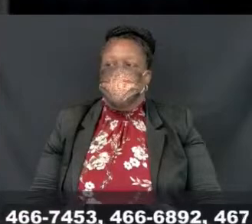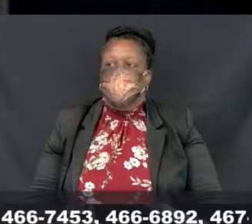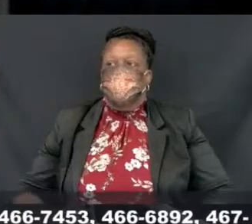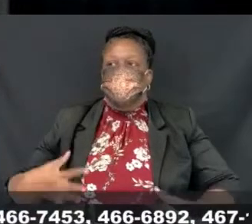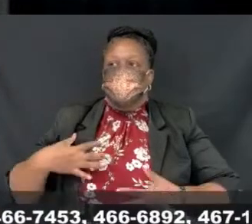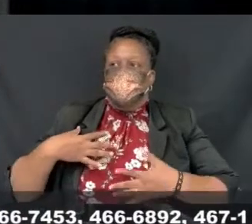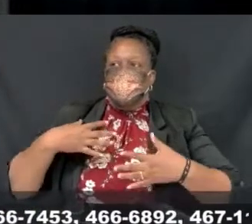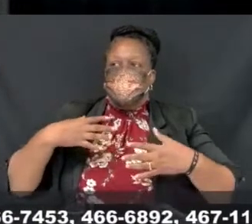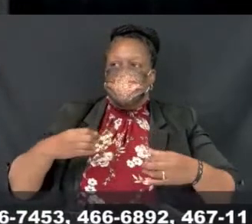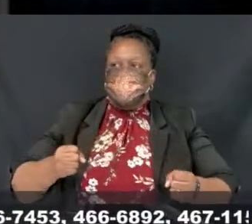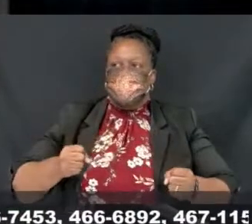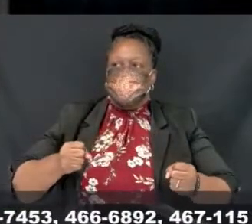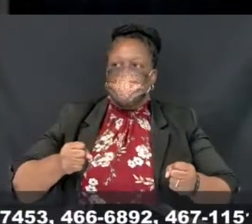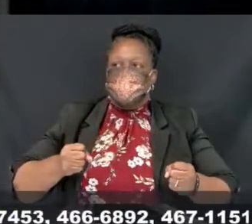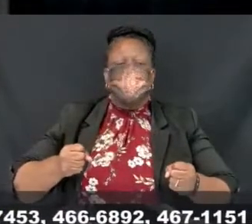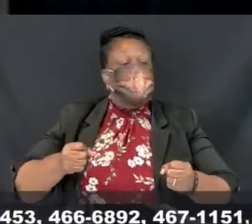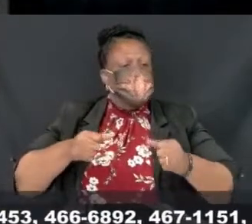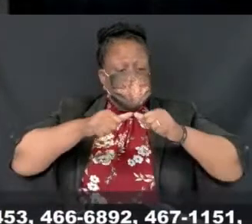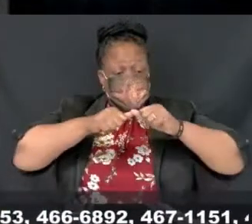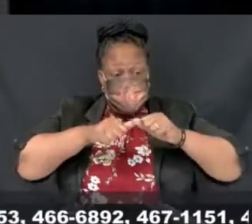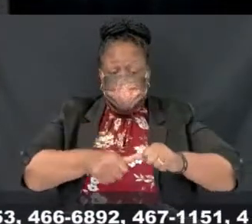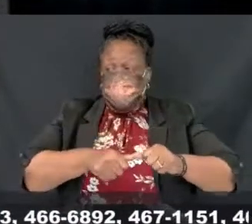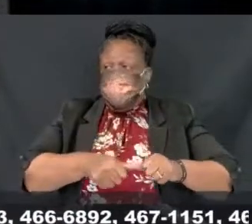protocols remain the same.